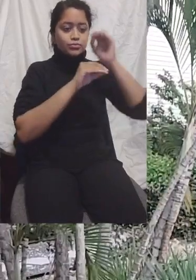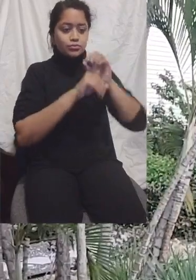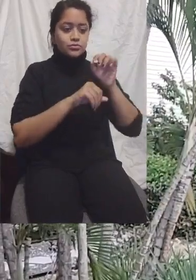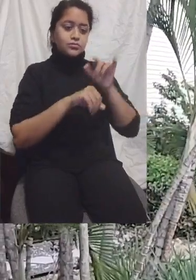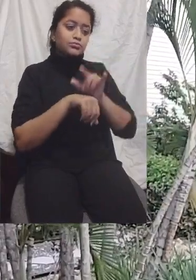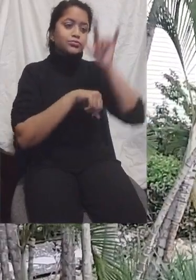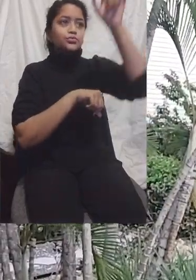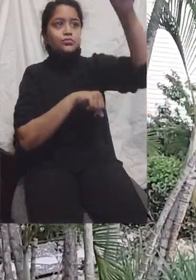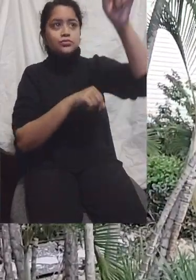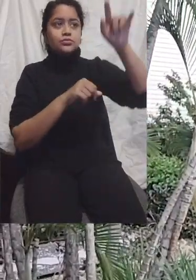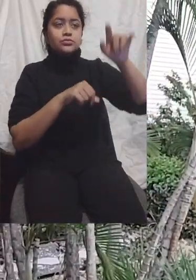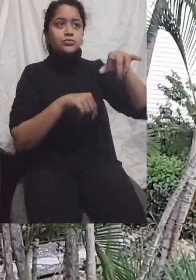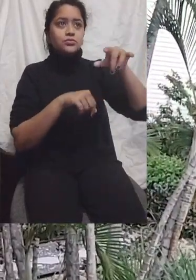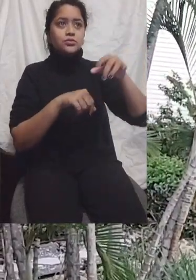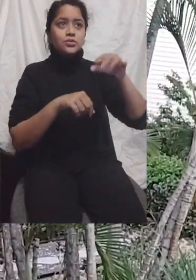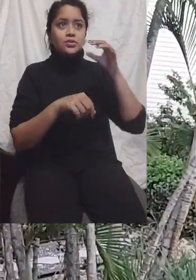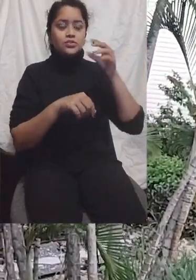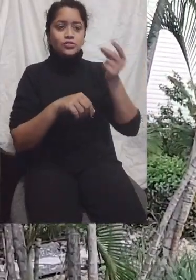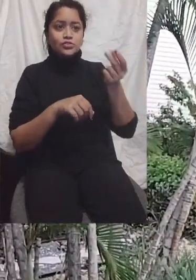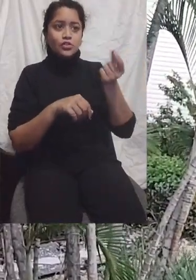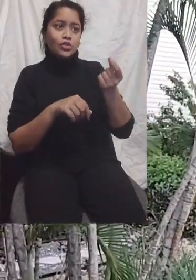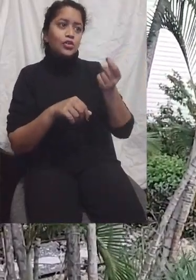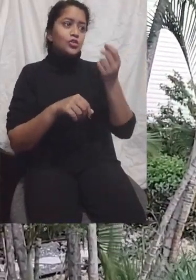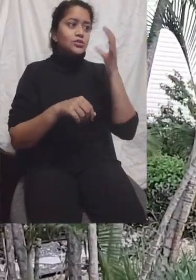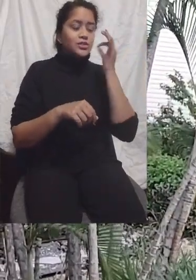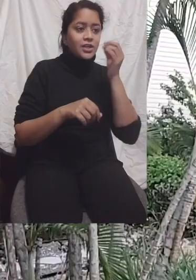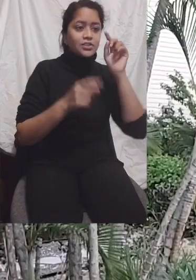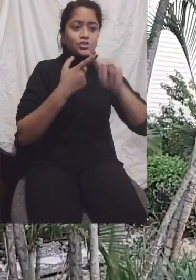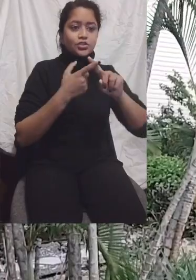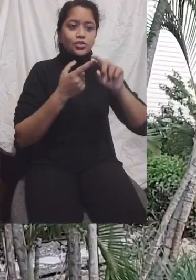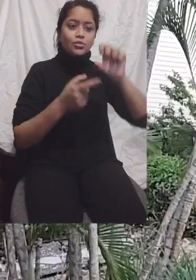that opportunity, but in